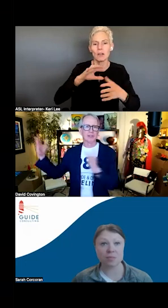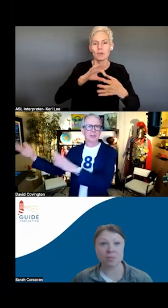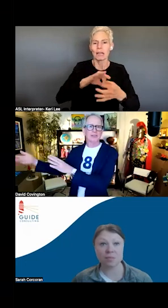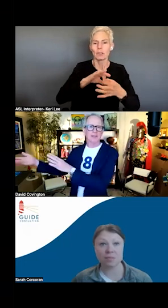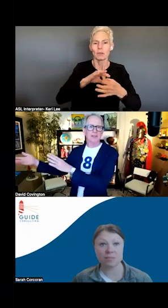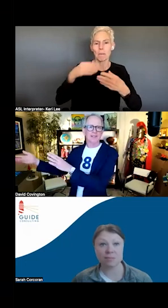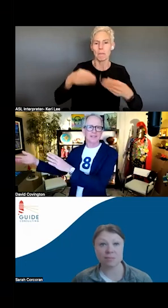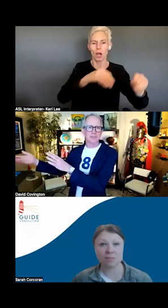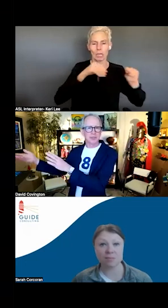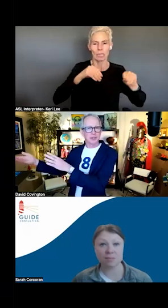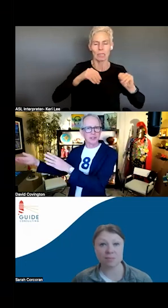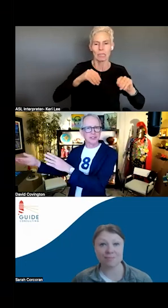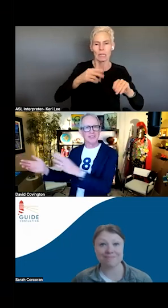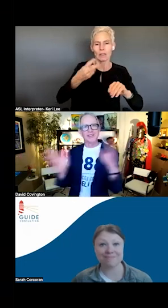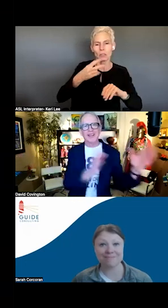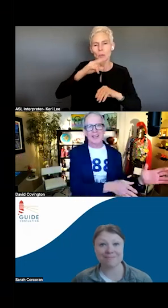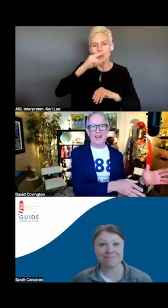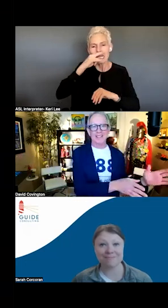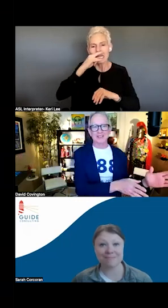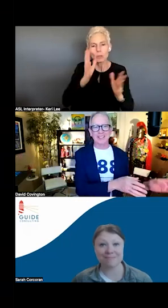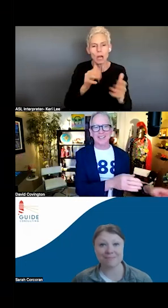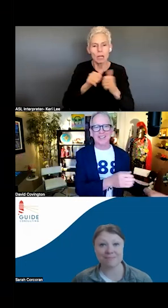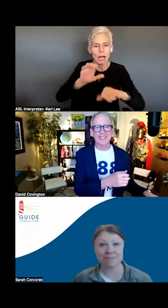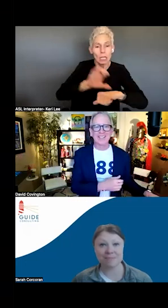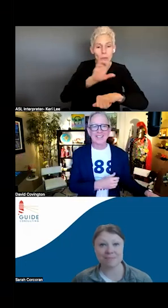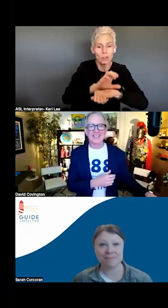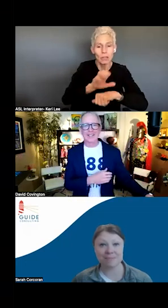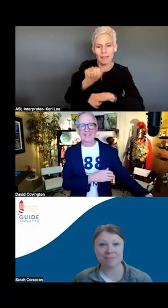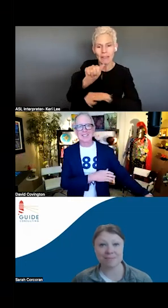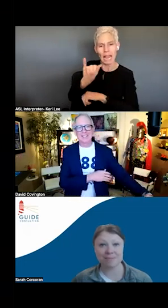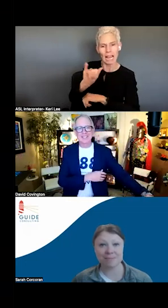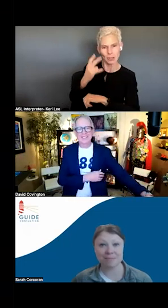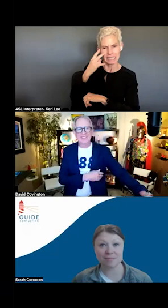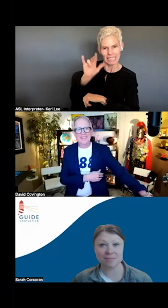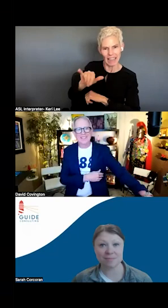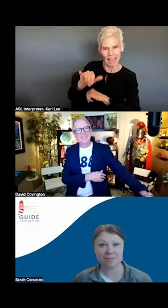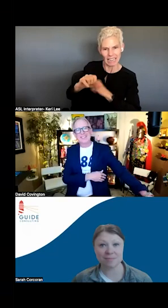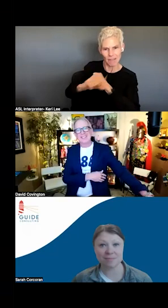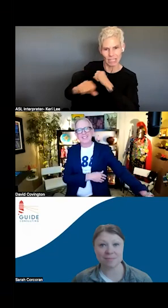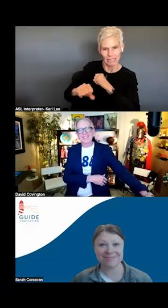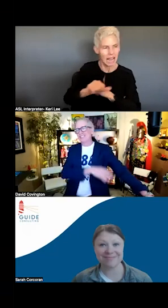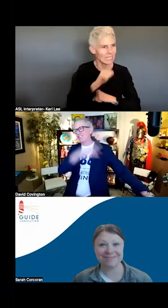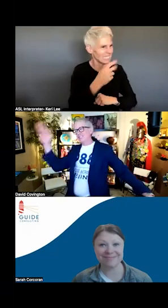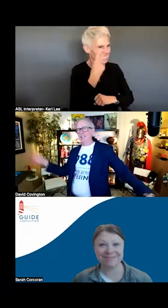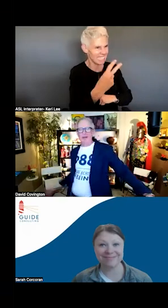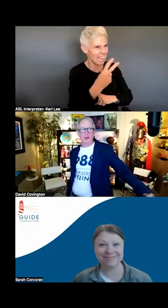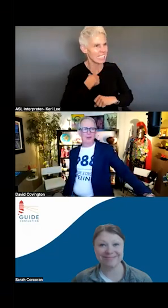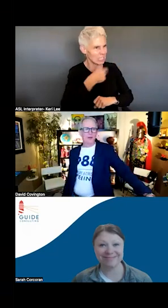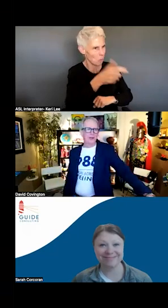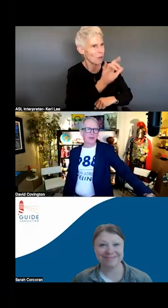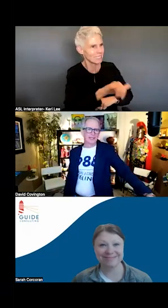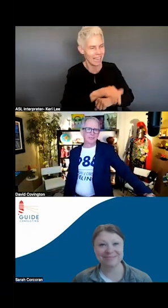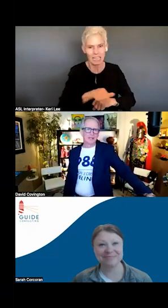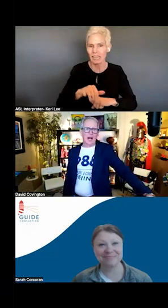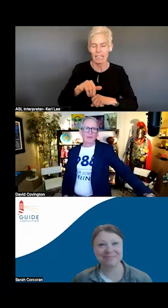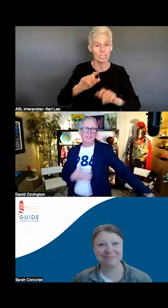they were talking about the computers and then the AI. Did you see that? I didn't, but I need to go watch it. It's changing our whole